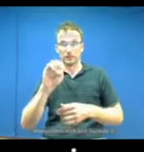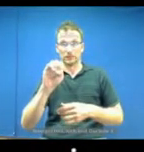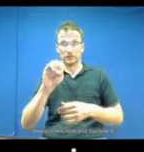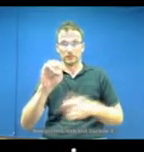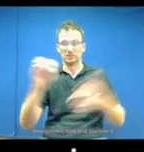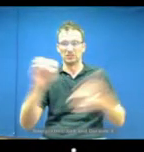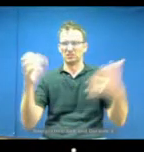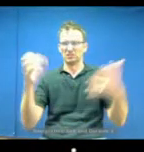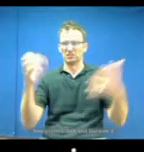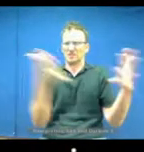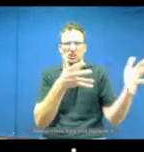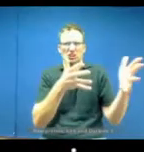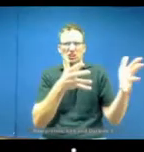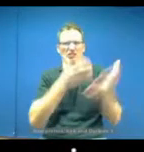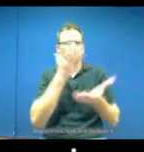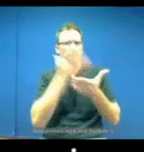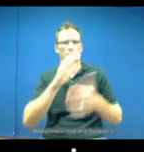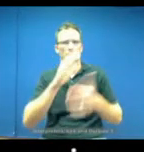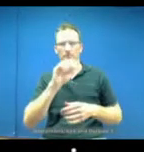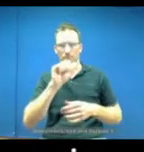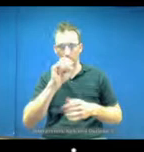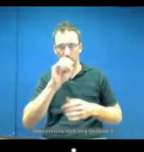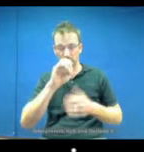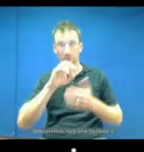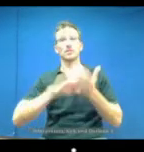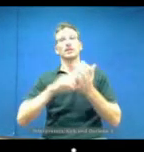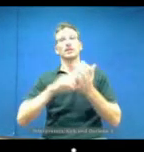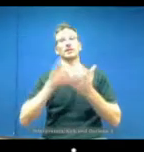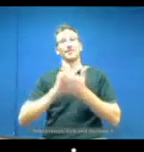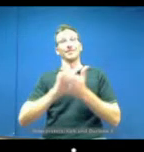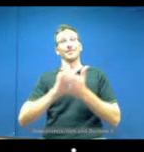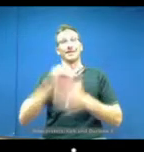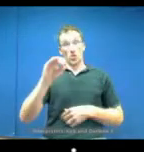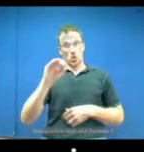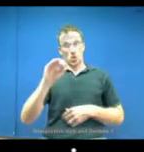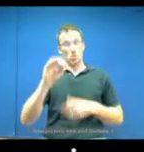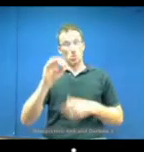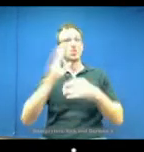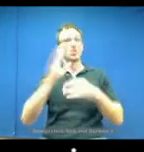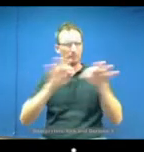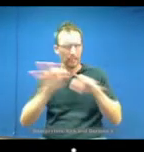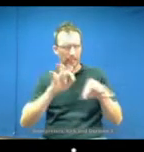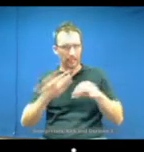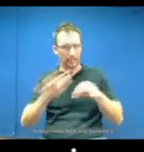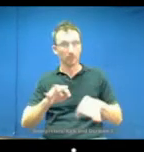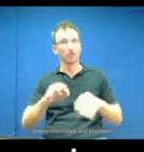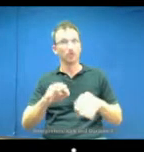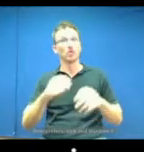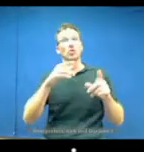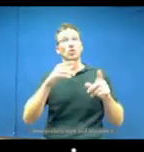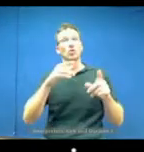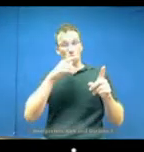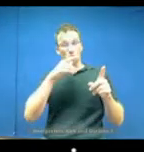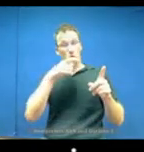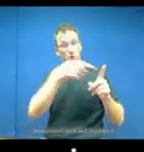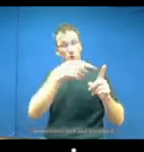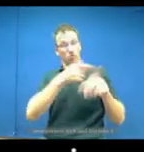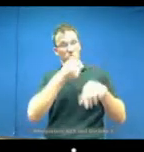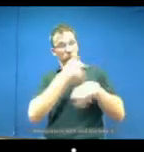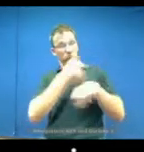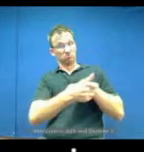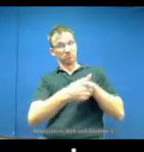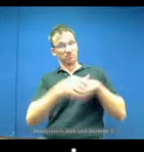cease abuse provision means the protective order says that the respondent has to stop abusing the